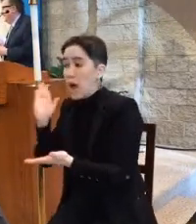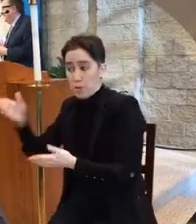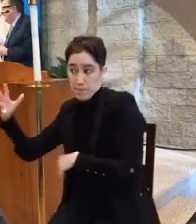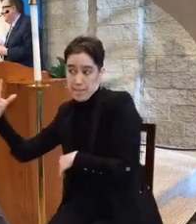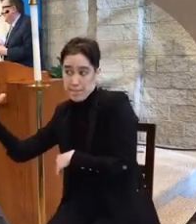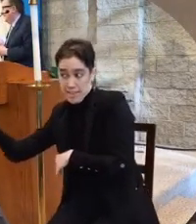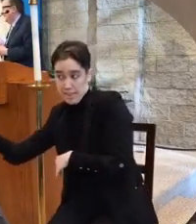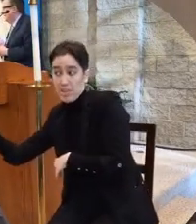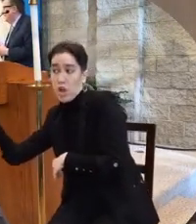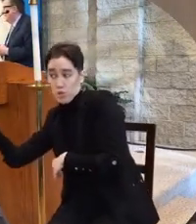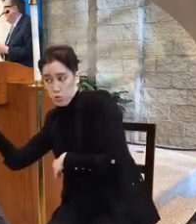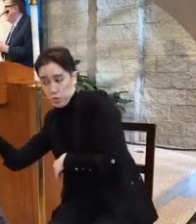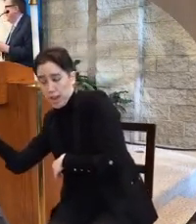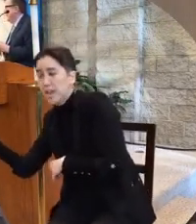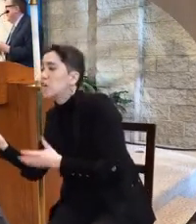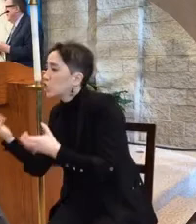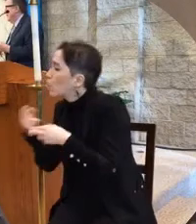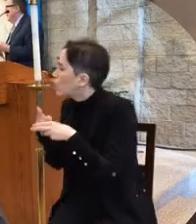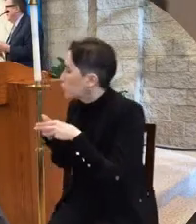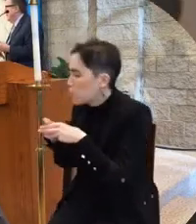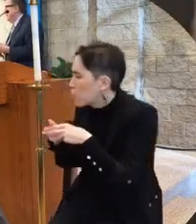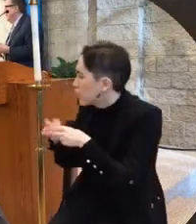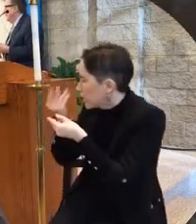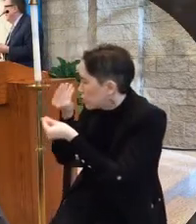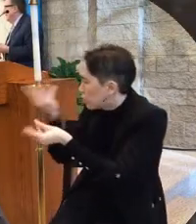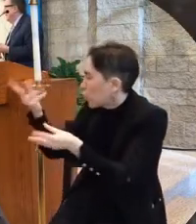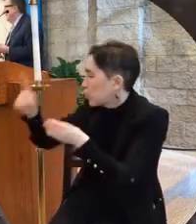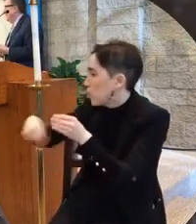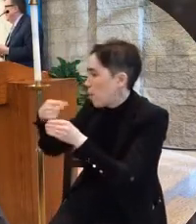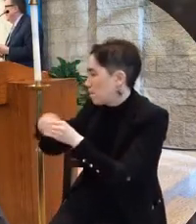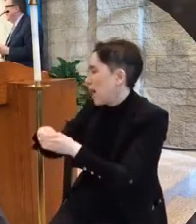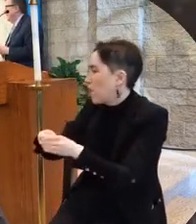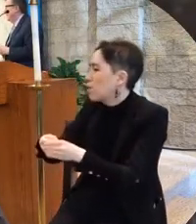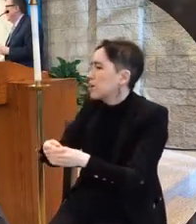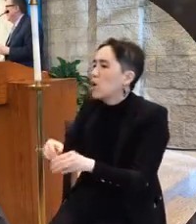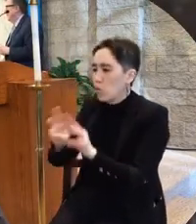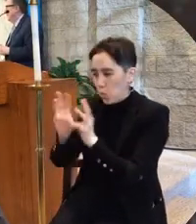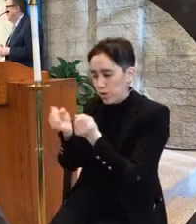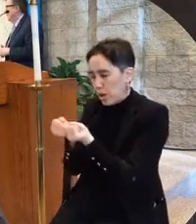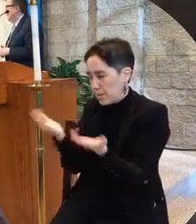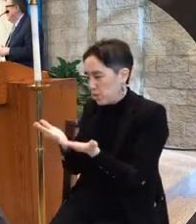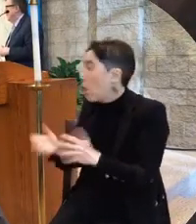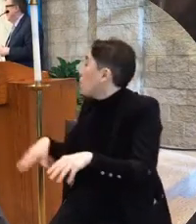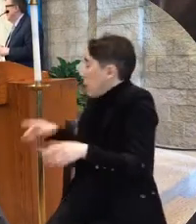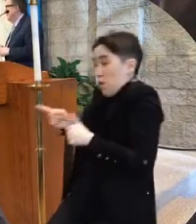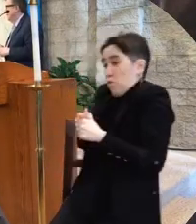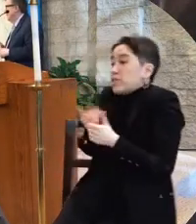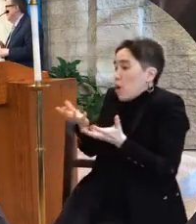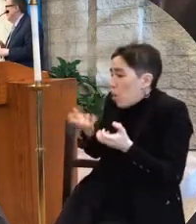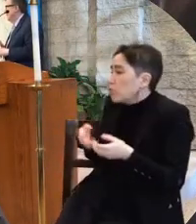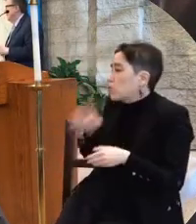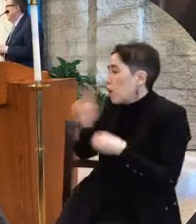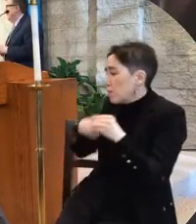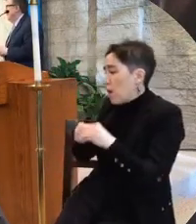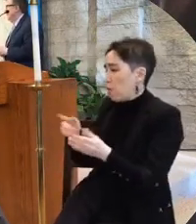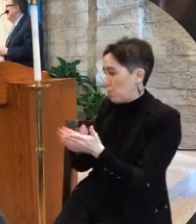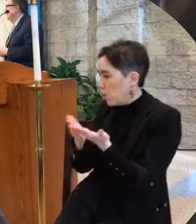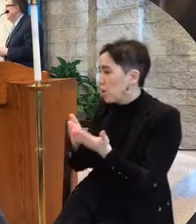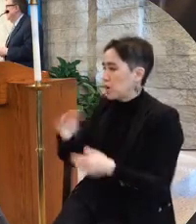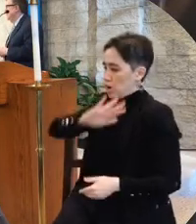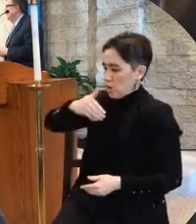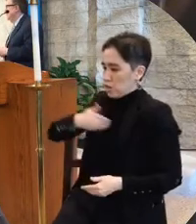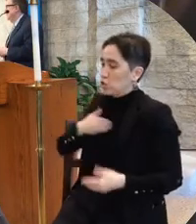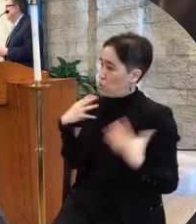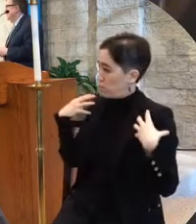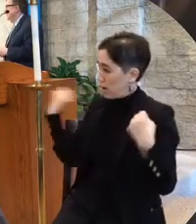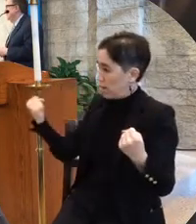Tuesday, so I wanted to very briefly and quickly let you know what I'm offering while I'm here. First of all, the book Soul Recovery that was released by Hay House is